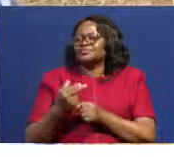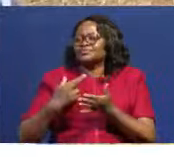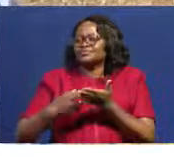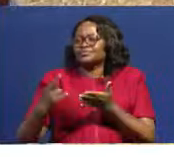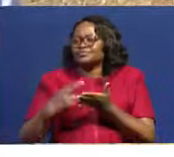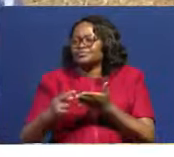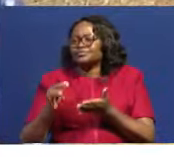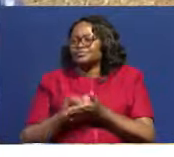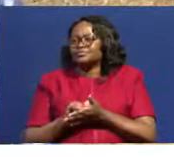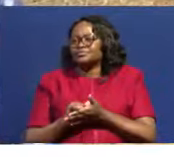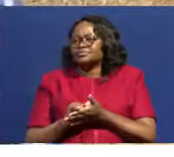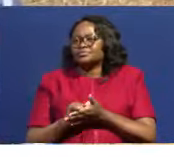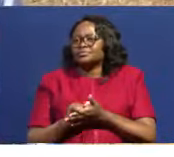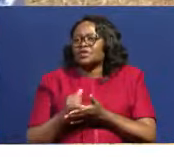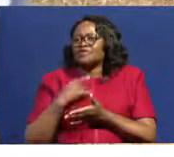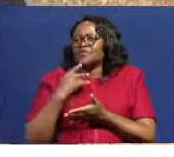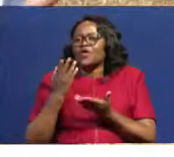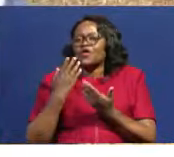now,